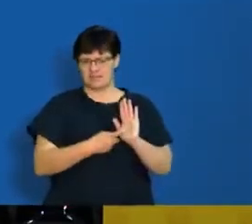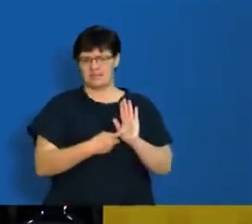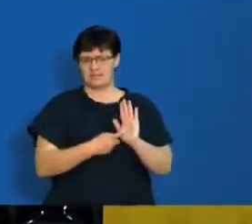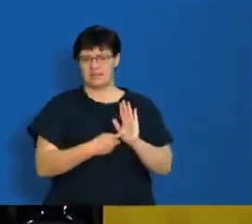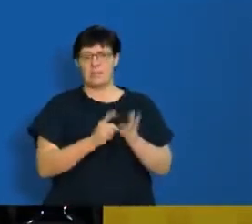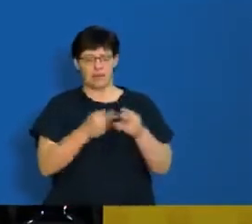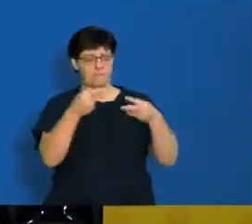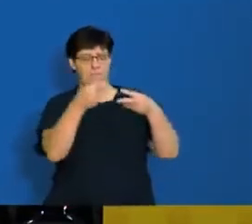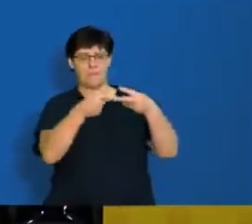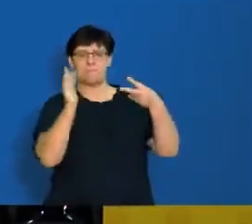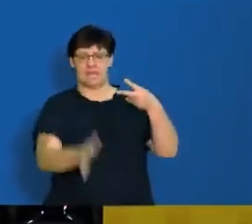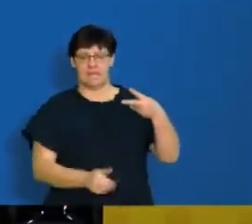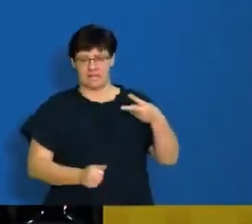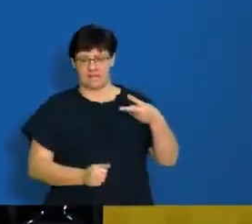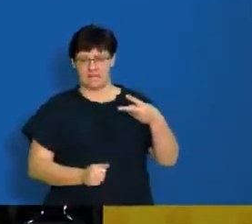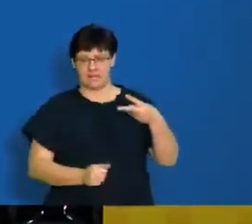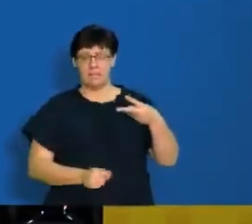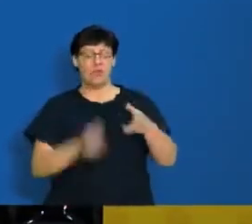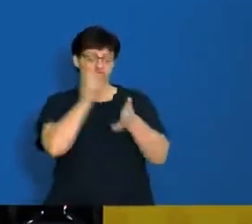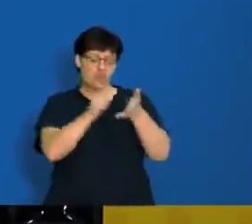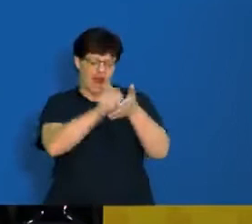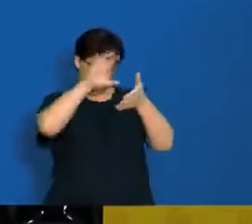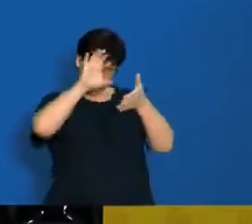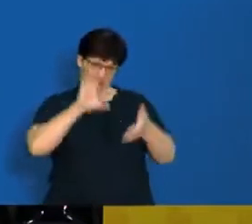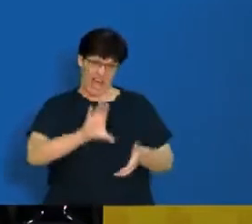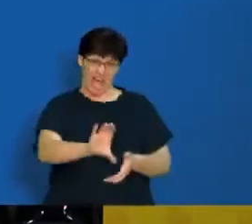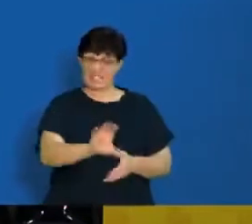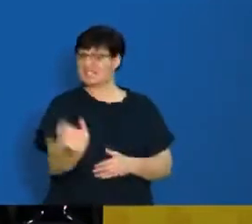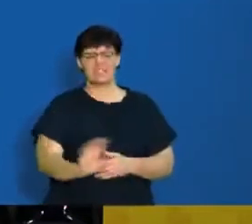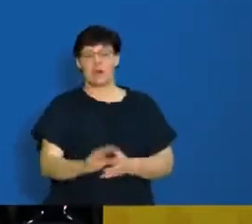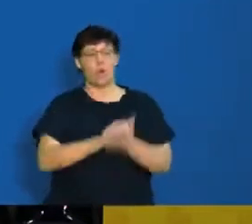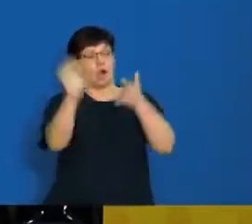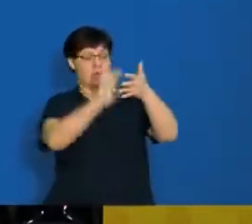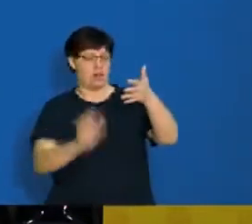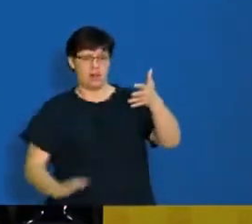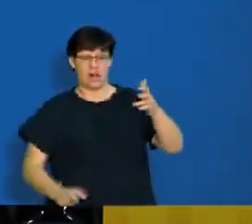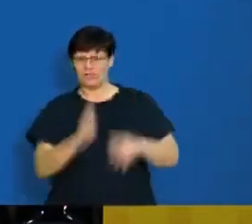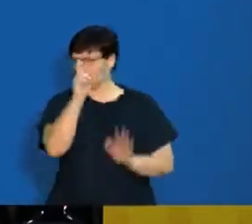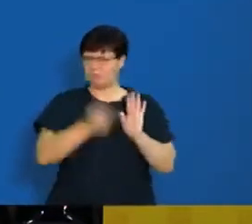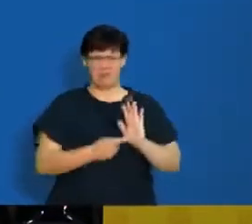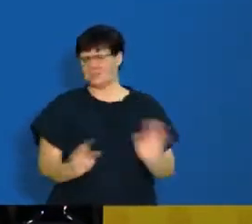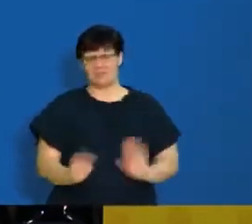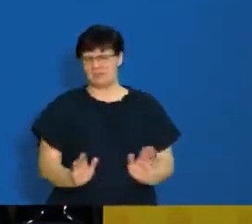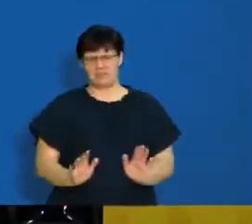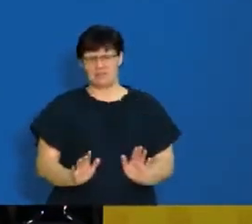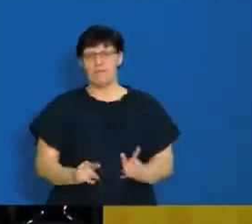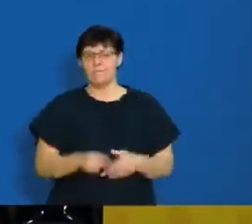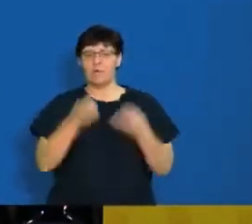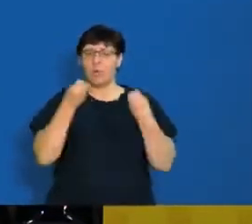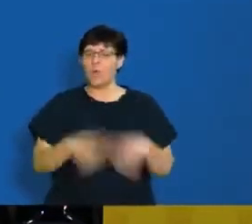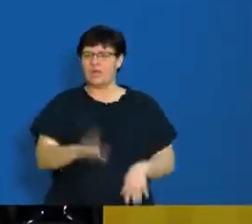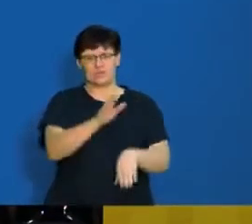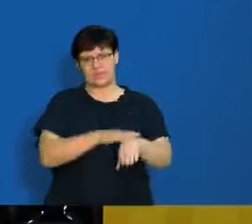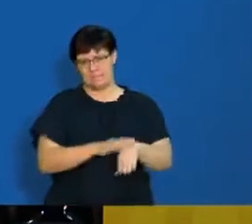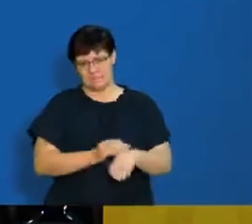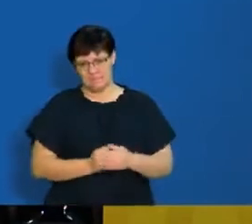2 points. So don't end up writing a paragraph or an essay for 2 marks. That means you are